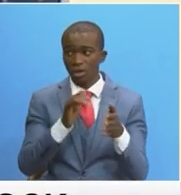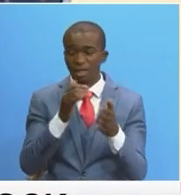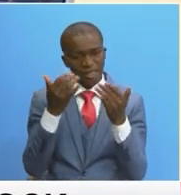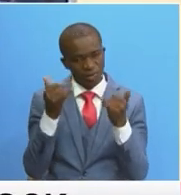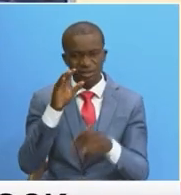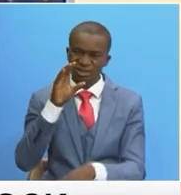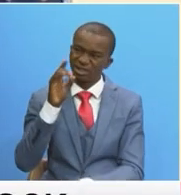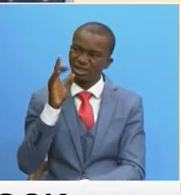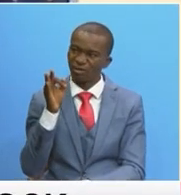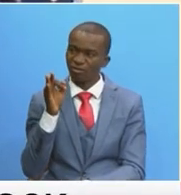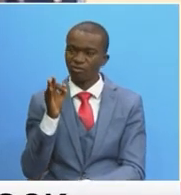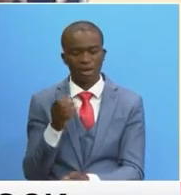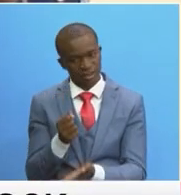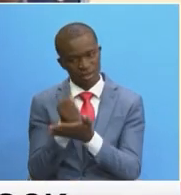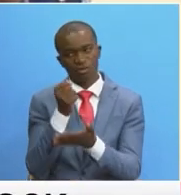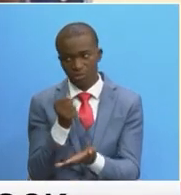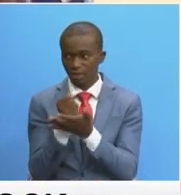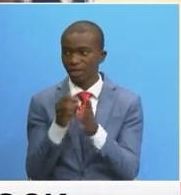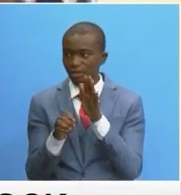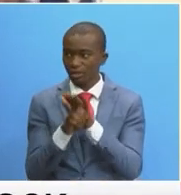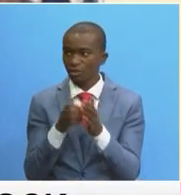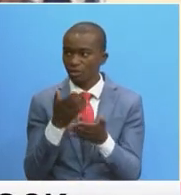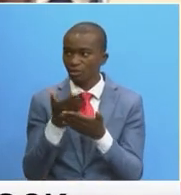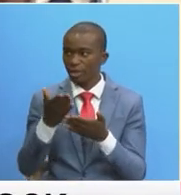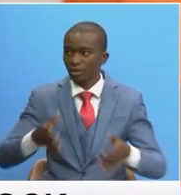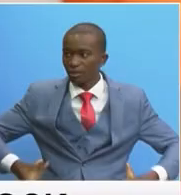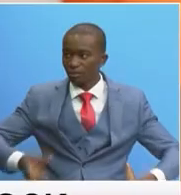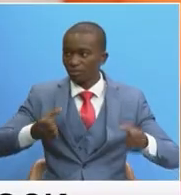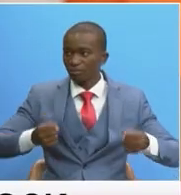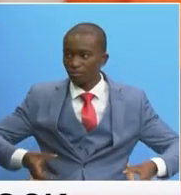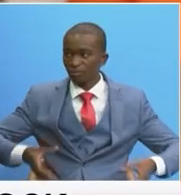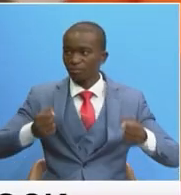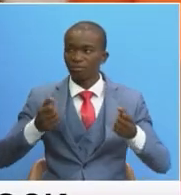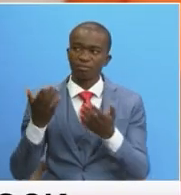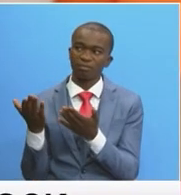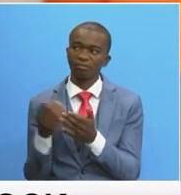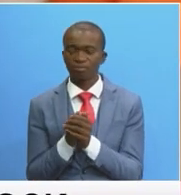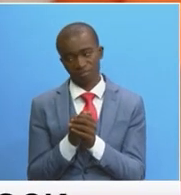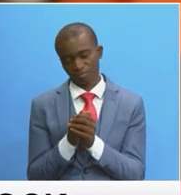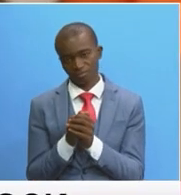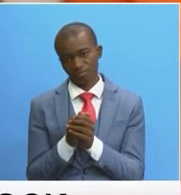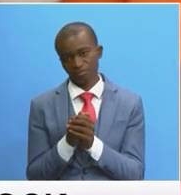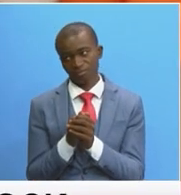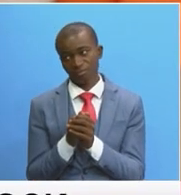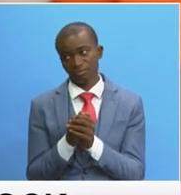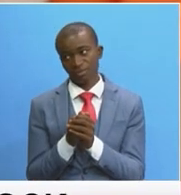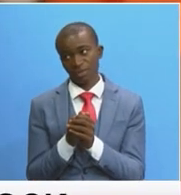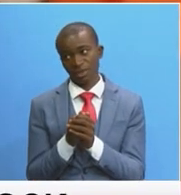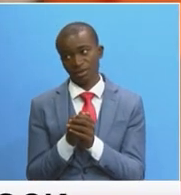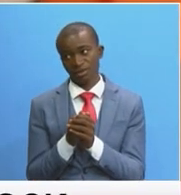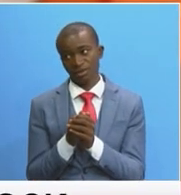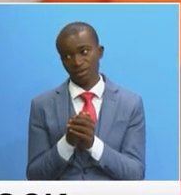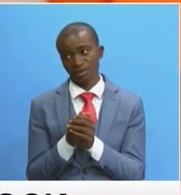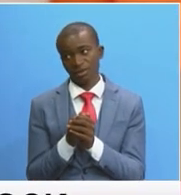now, being paid for by a number of local authorities around the country. Lighting system, really we need it. If you can have